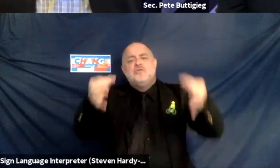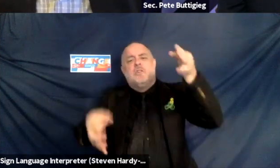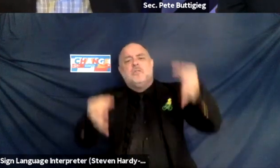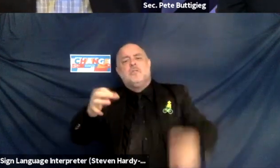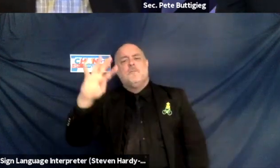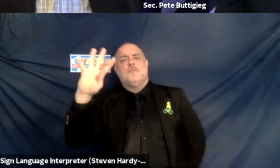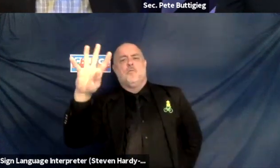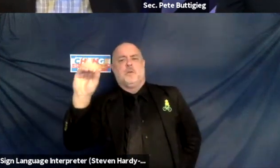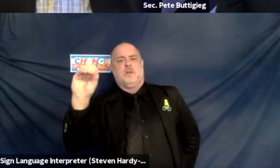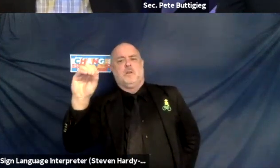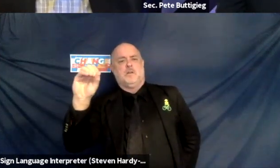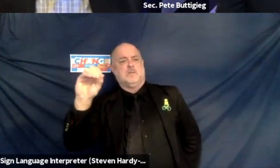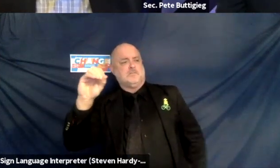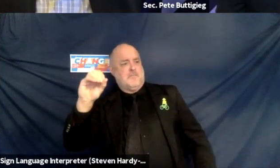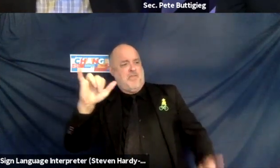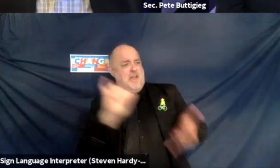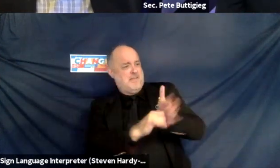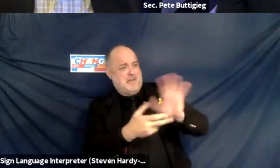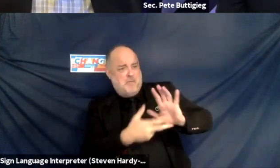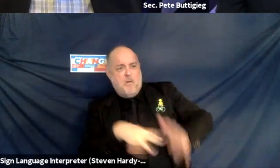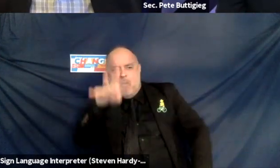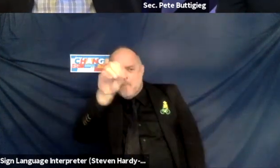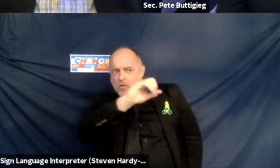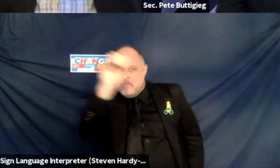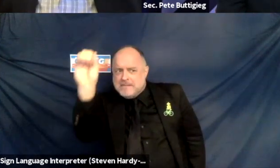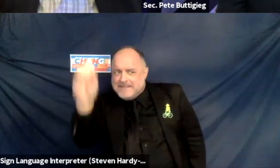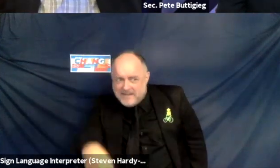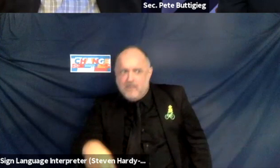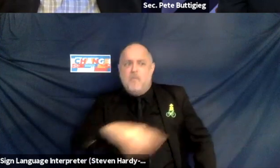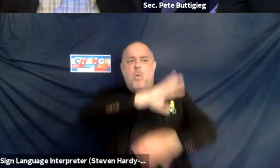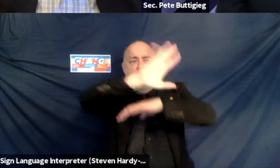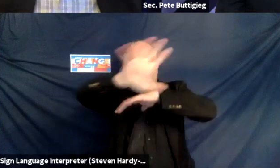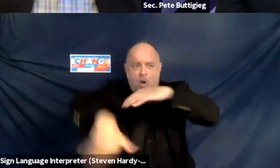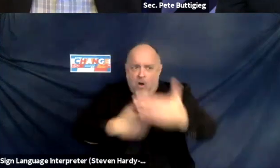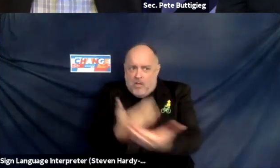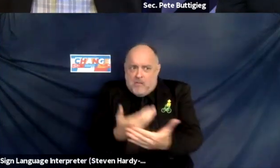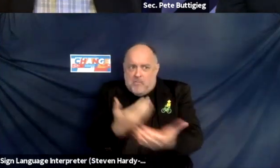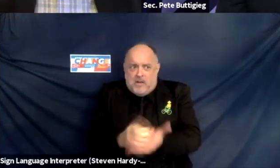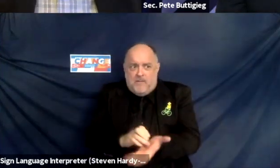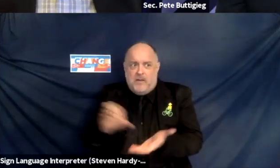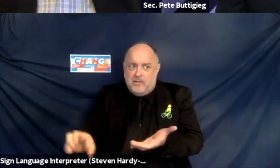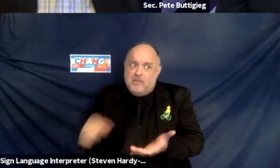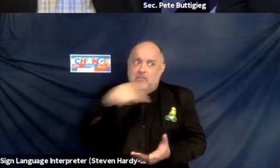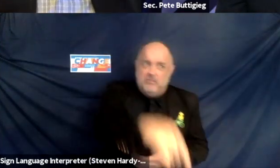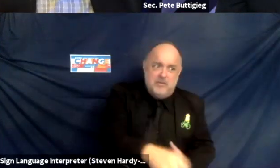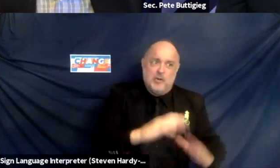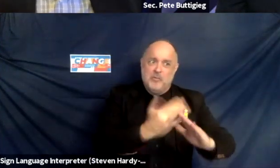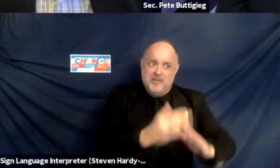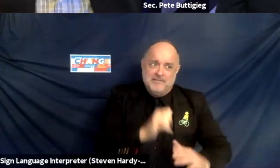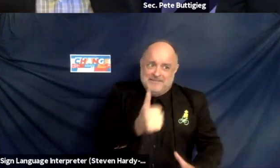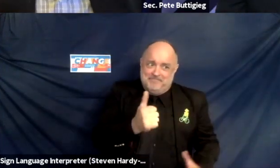an initiative to deliver 40% of the overall benefits of the investments we make to disadvantaged communities.